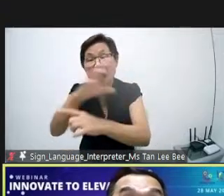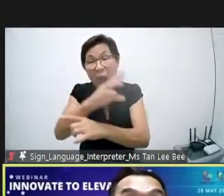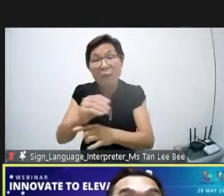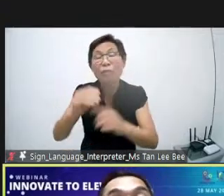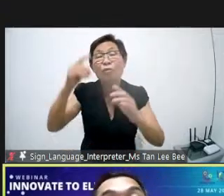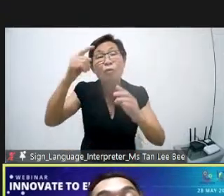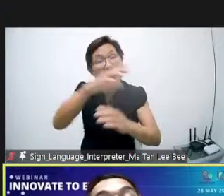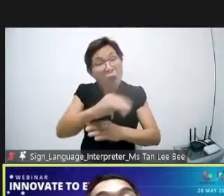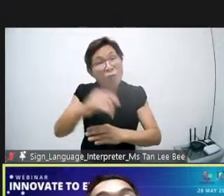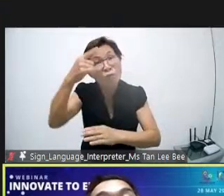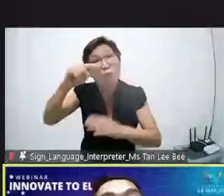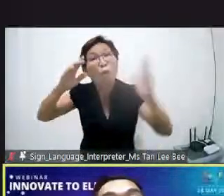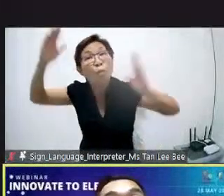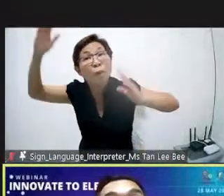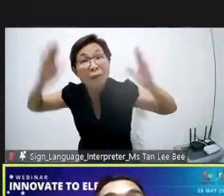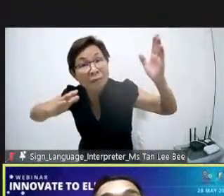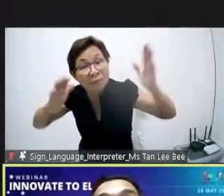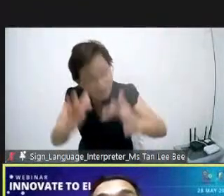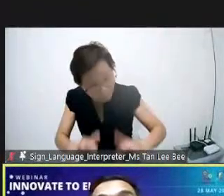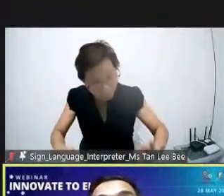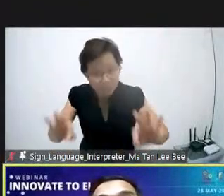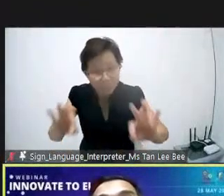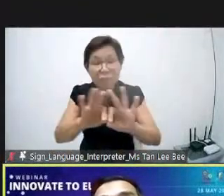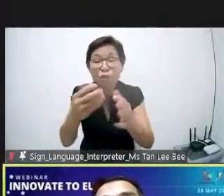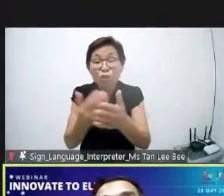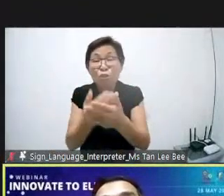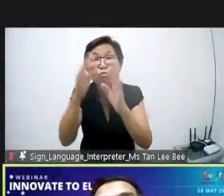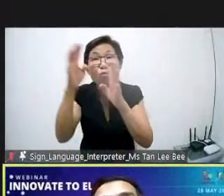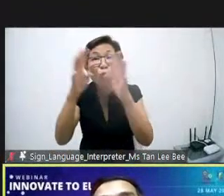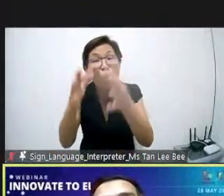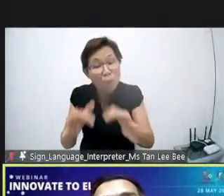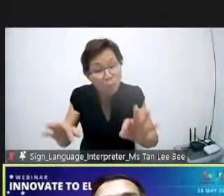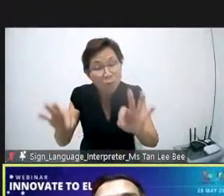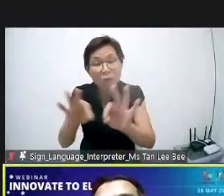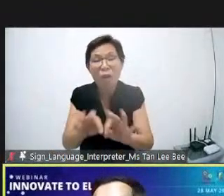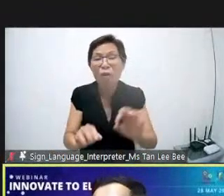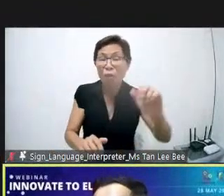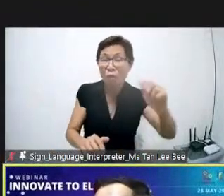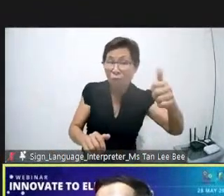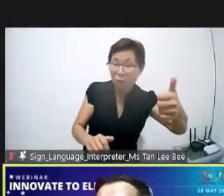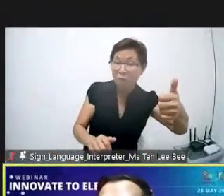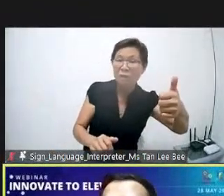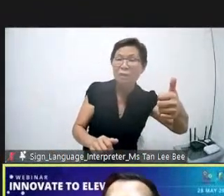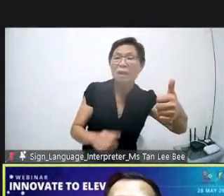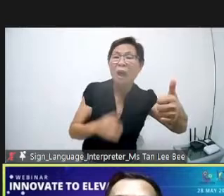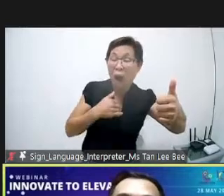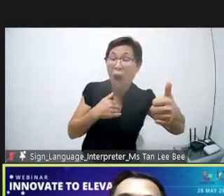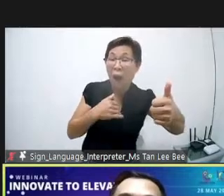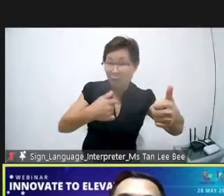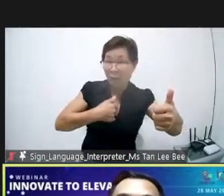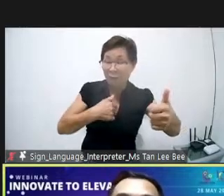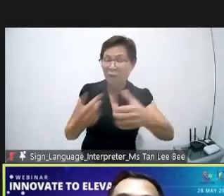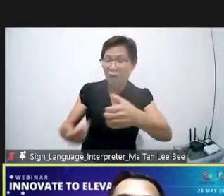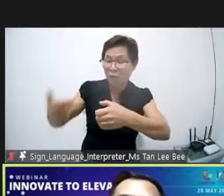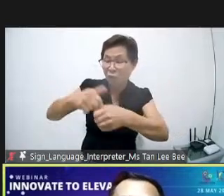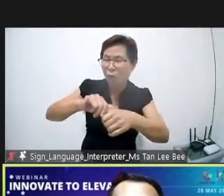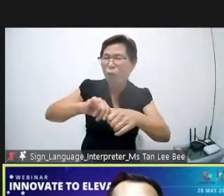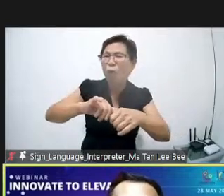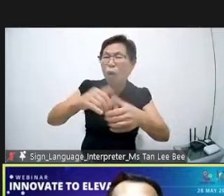nation. Okay, first of all, being involved in innovation for